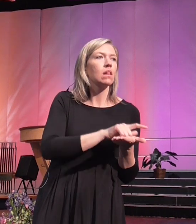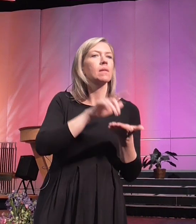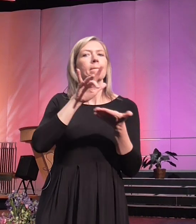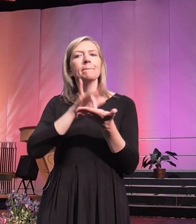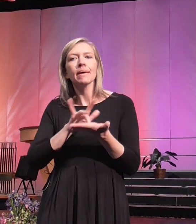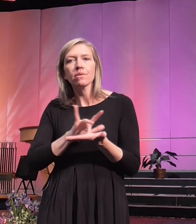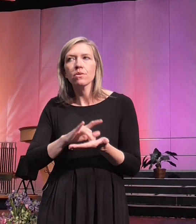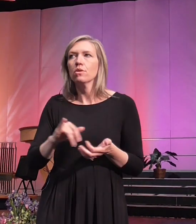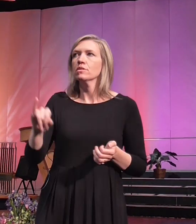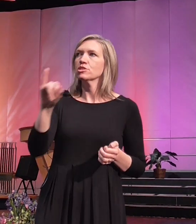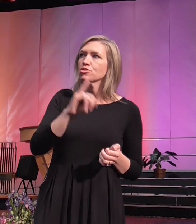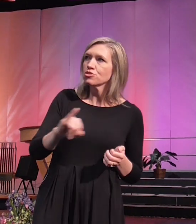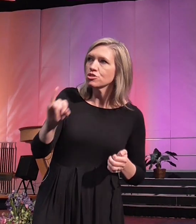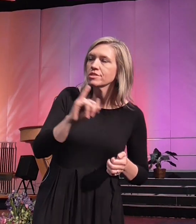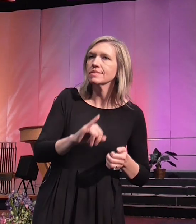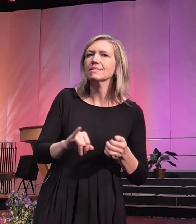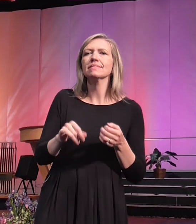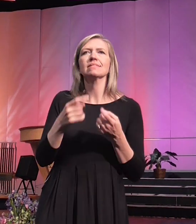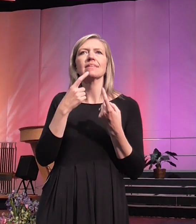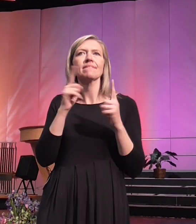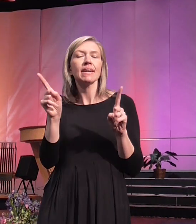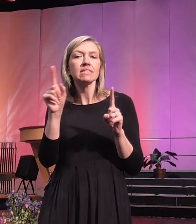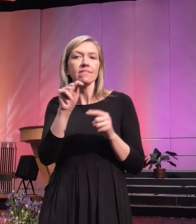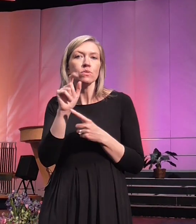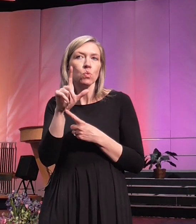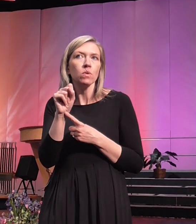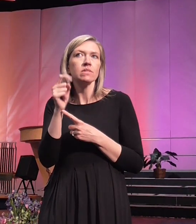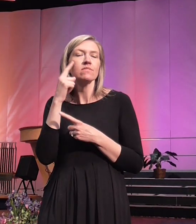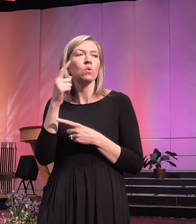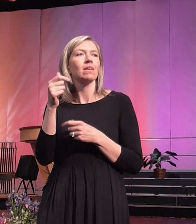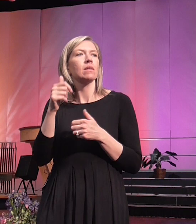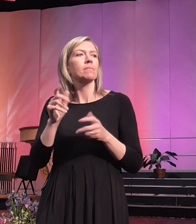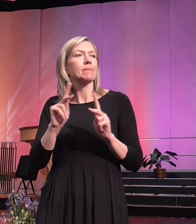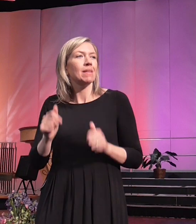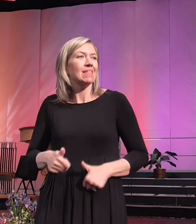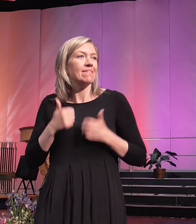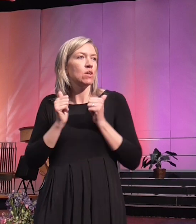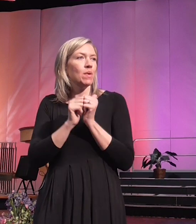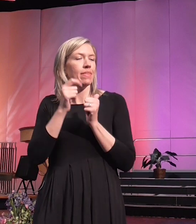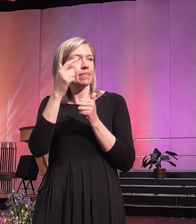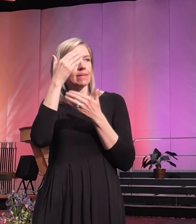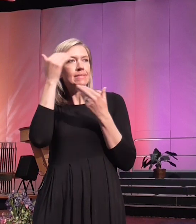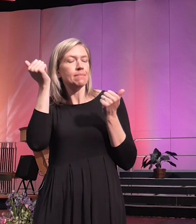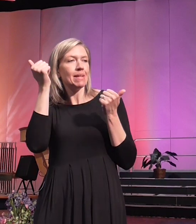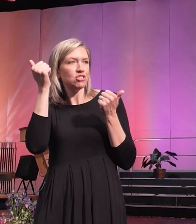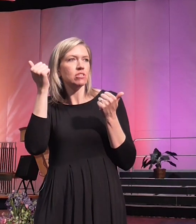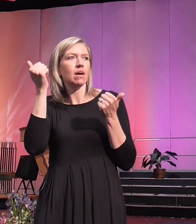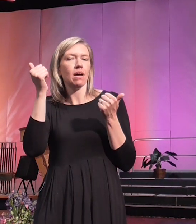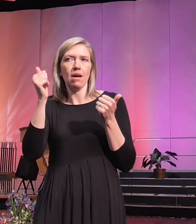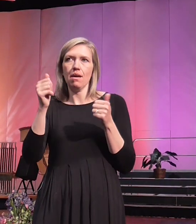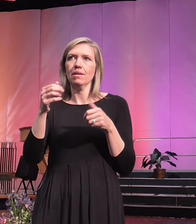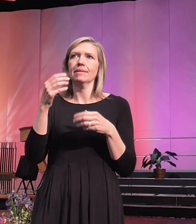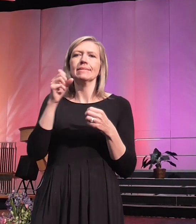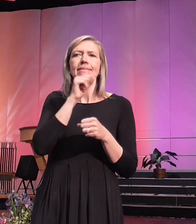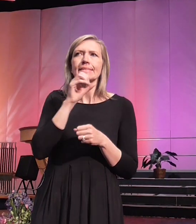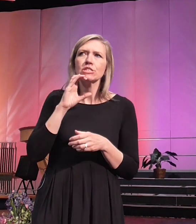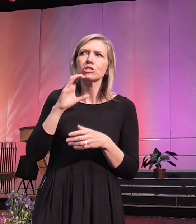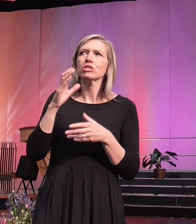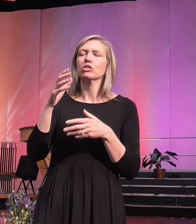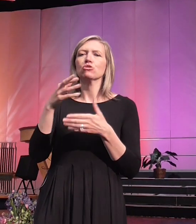insurance aspects, effective tools for those living with dementia, residential options for seniors, productive